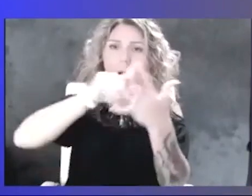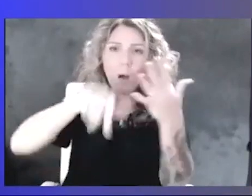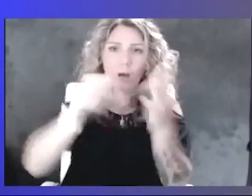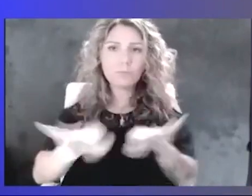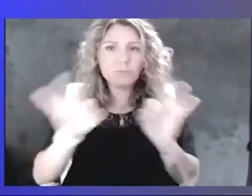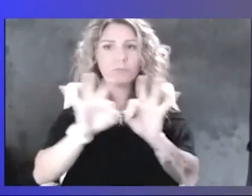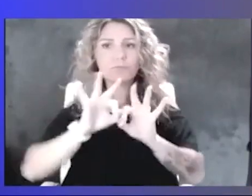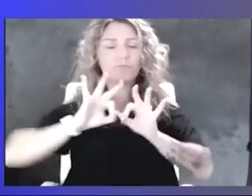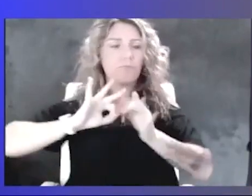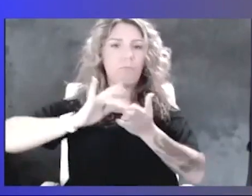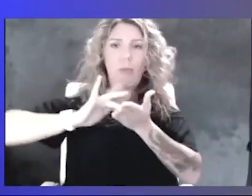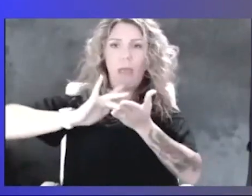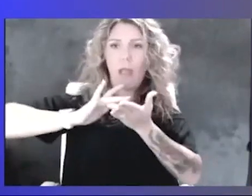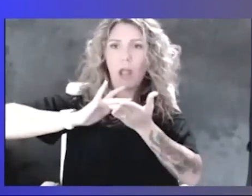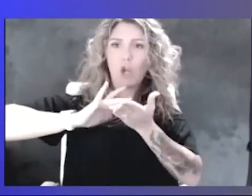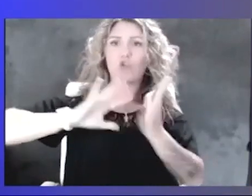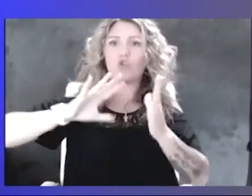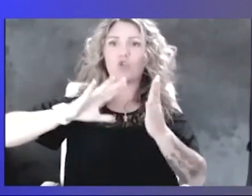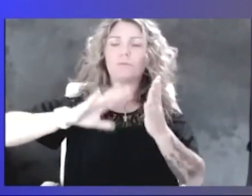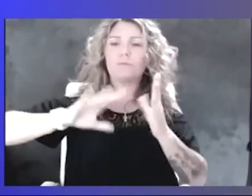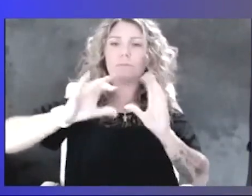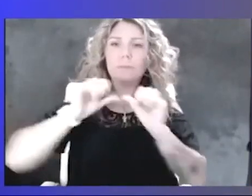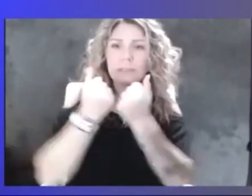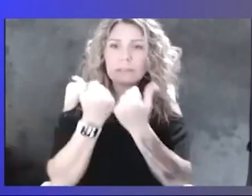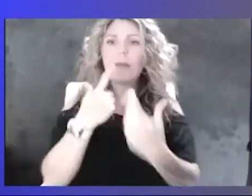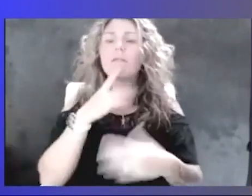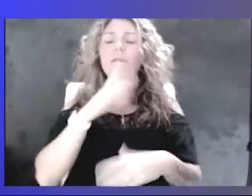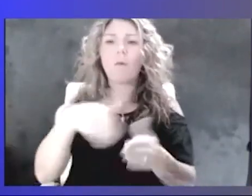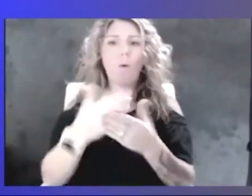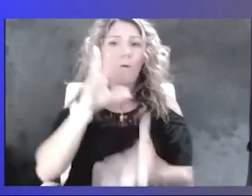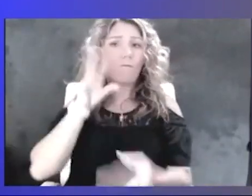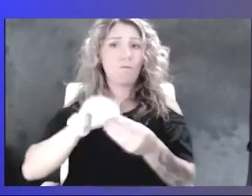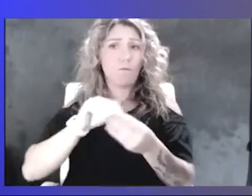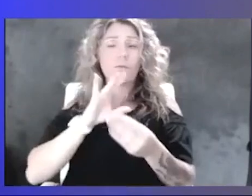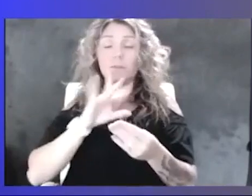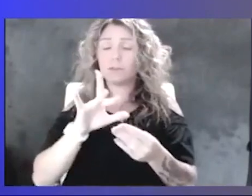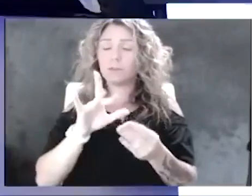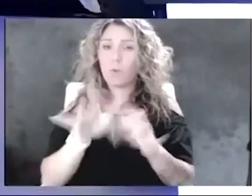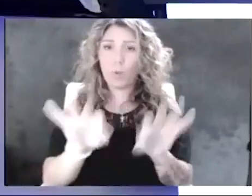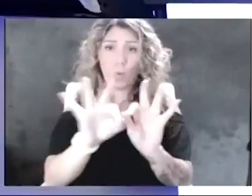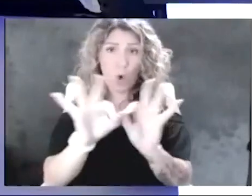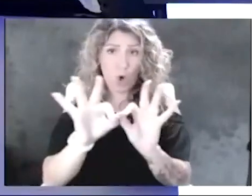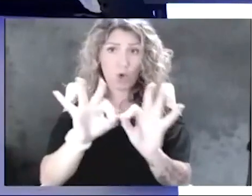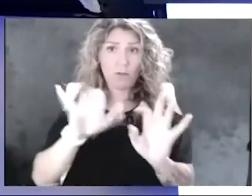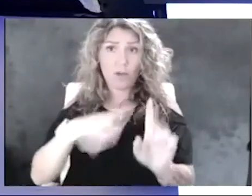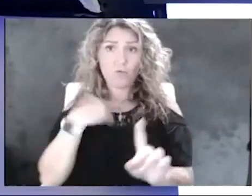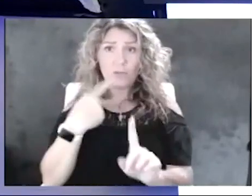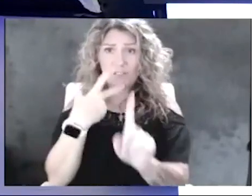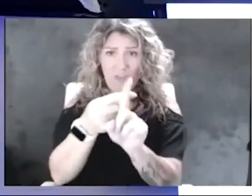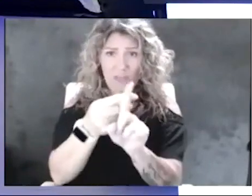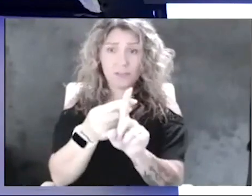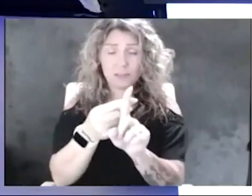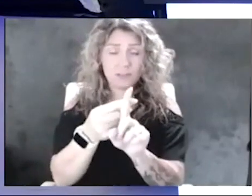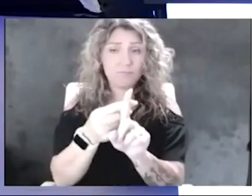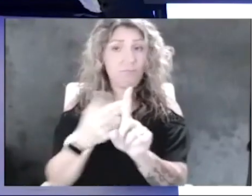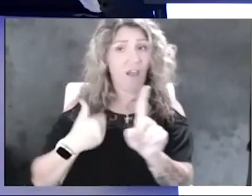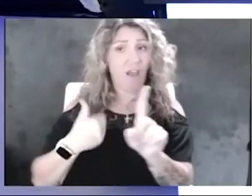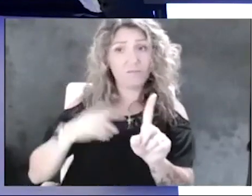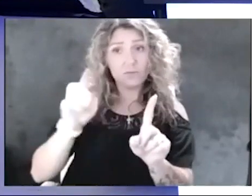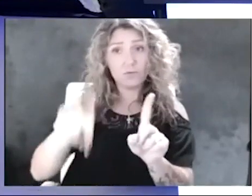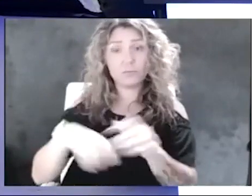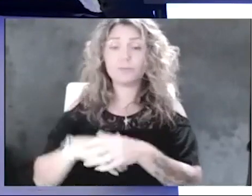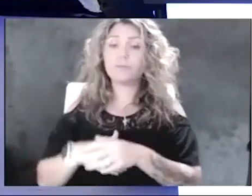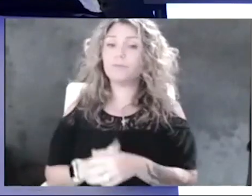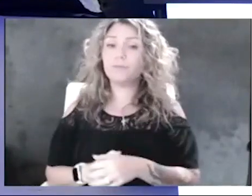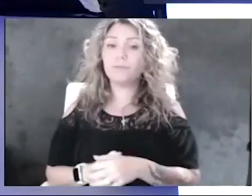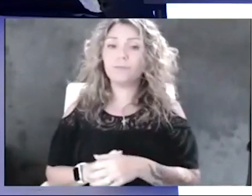been that it is safe and overall it's worth the risk of getting the vaccine. Okay, and so. Did you see the article